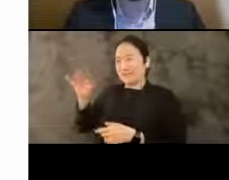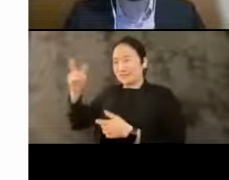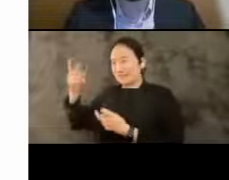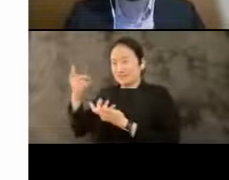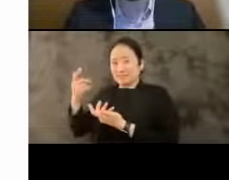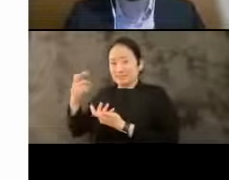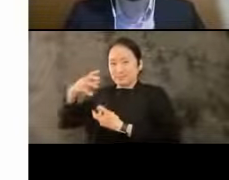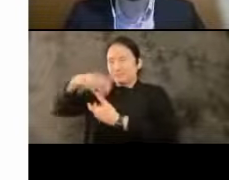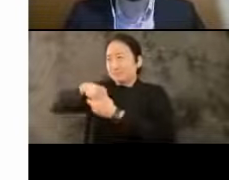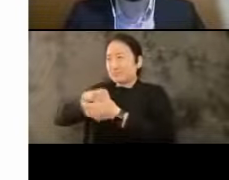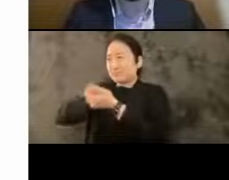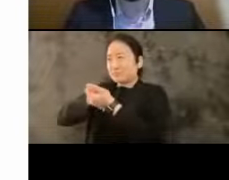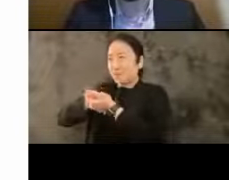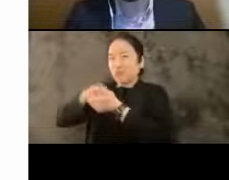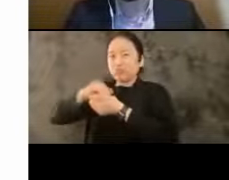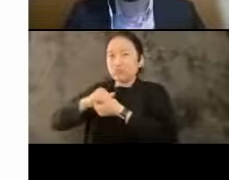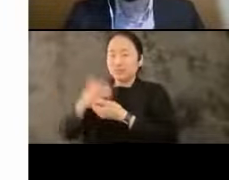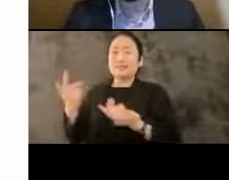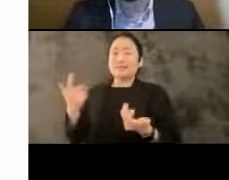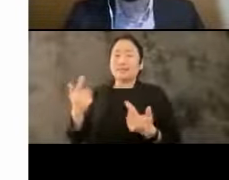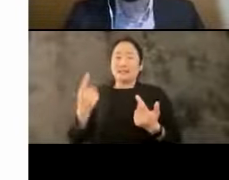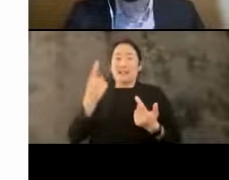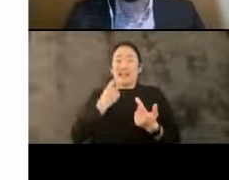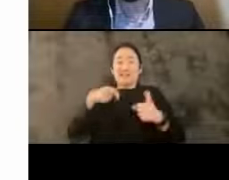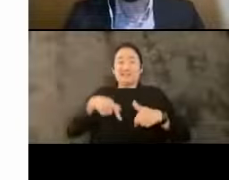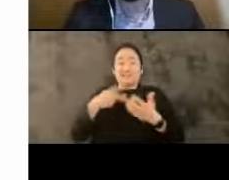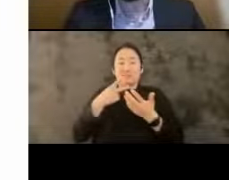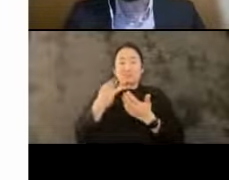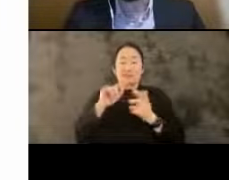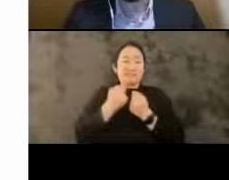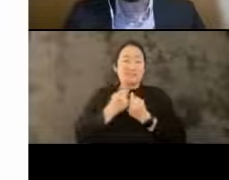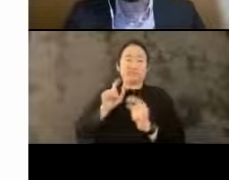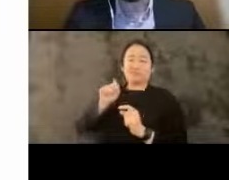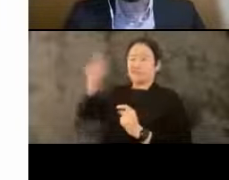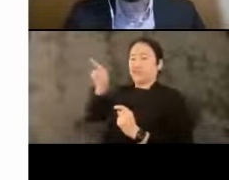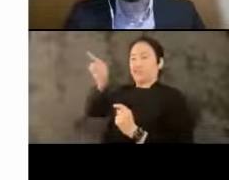question maybe for elected officials more than the project team. I